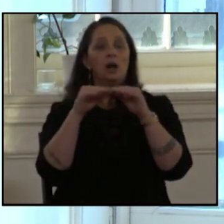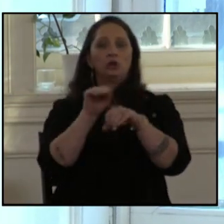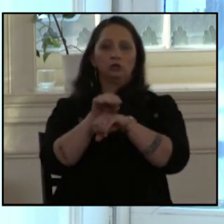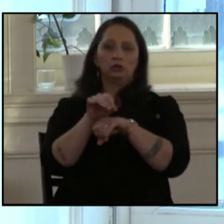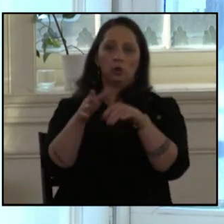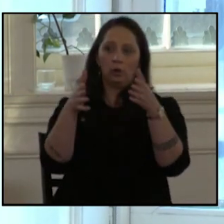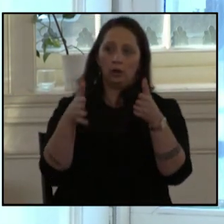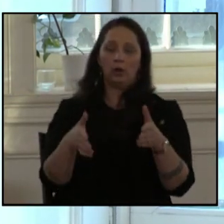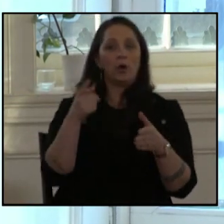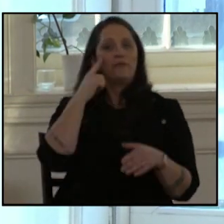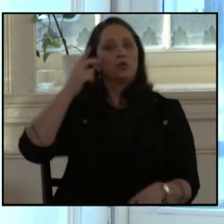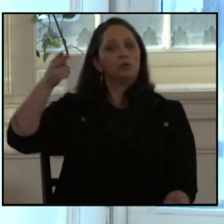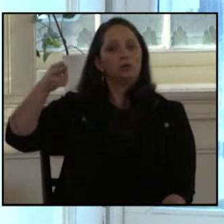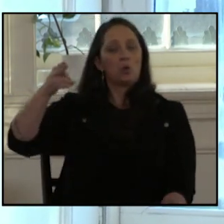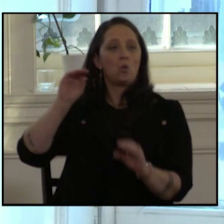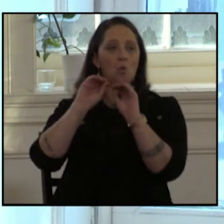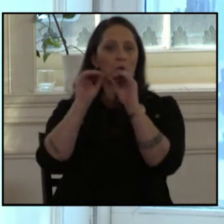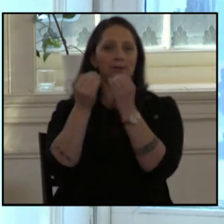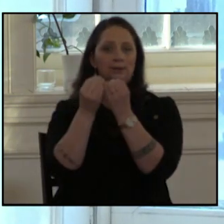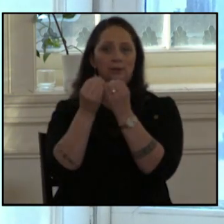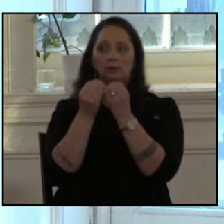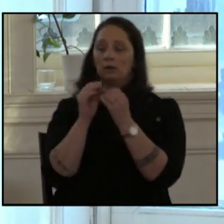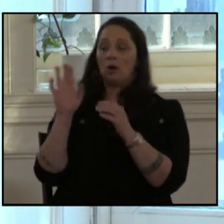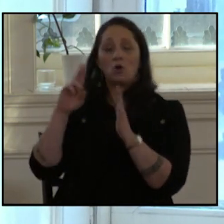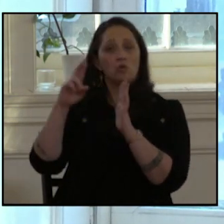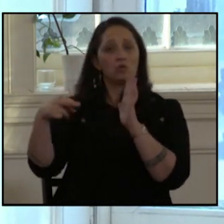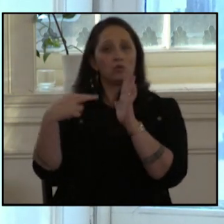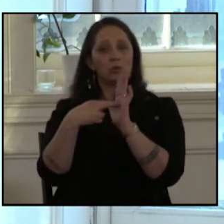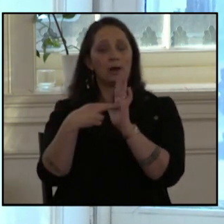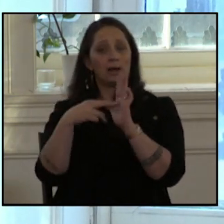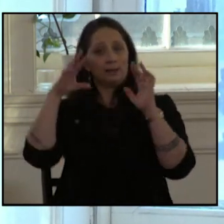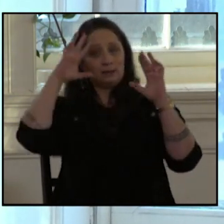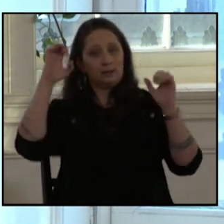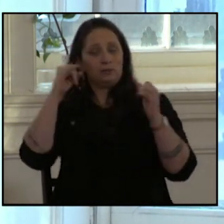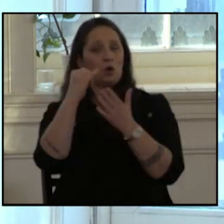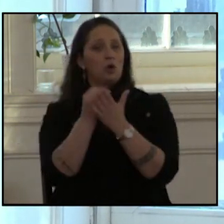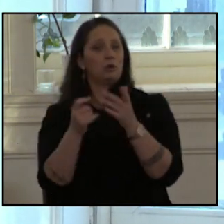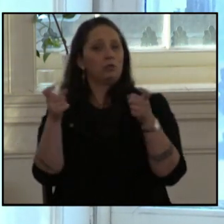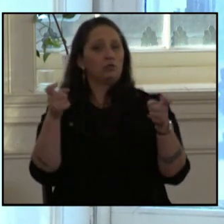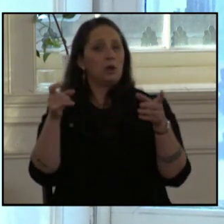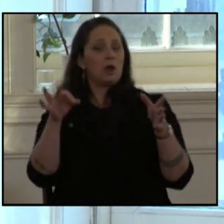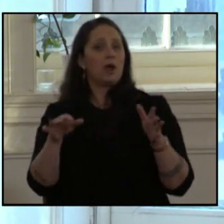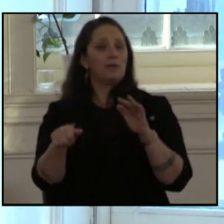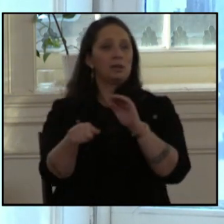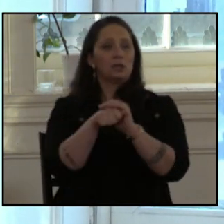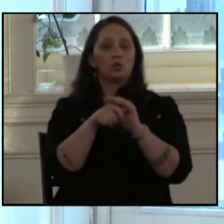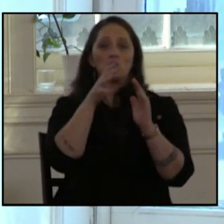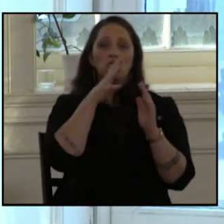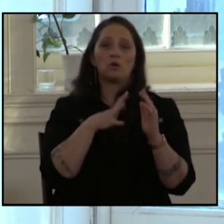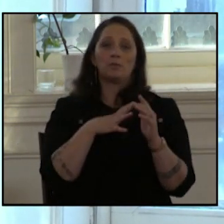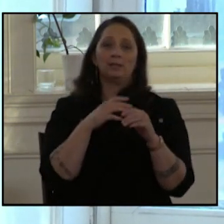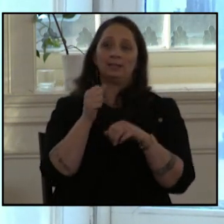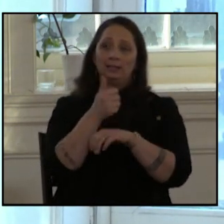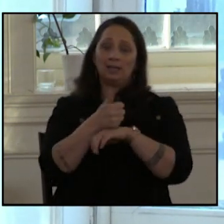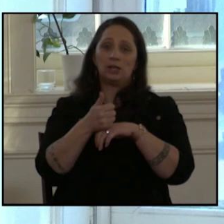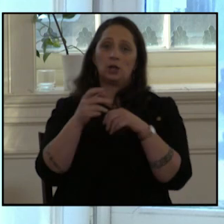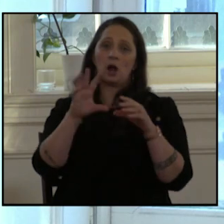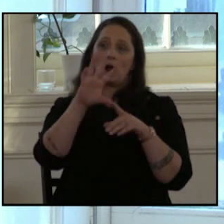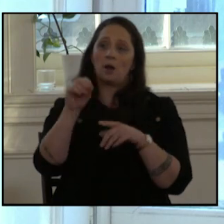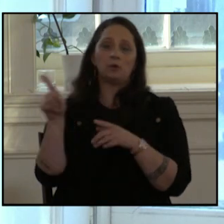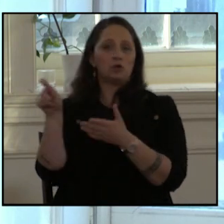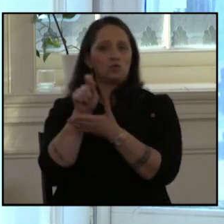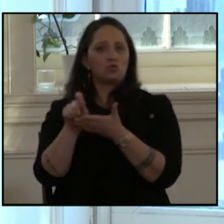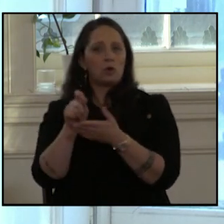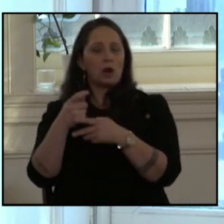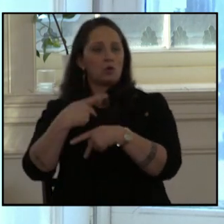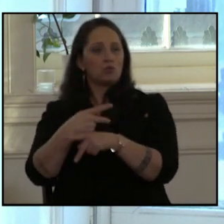consultant for historical organizations. In her role as the executive artistic director of Hidden Women's Stage Company, she is a writer,